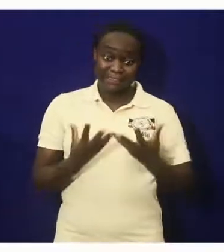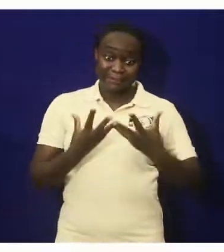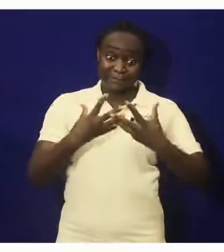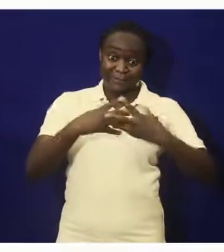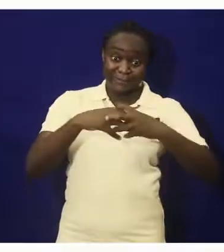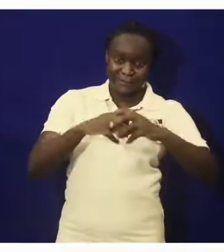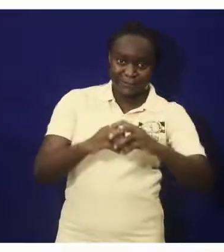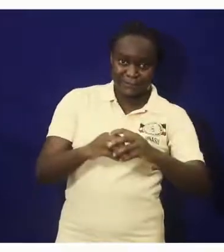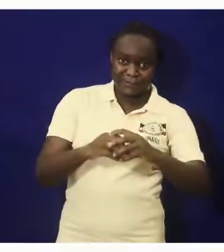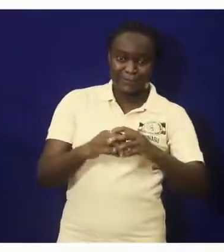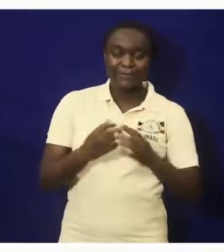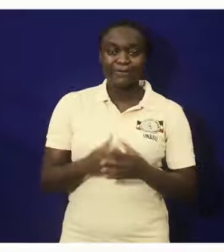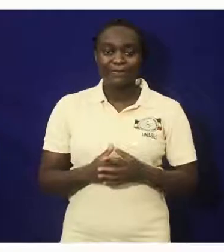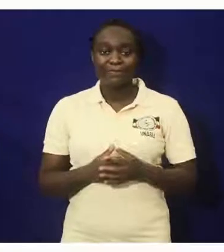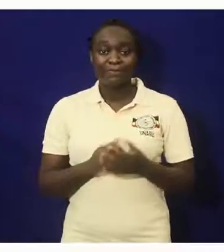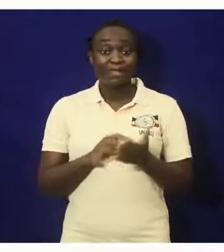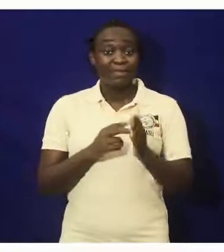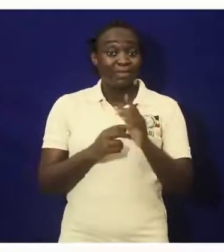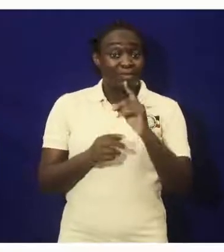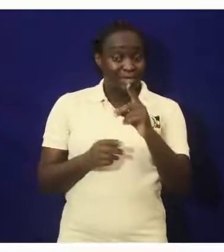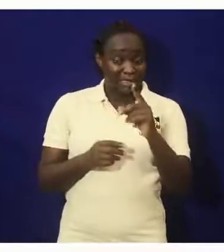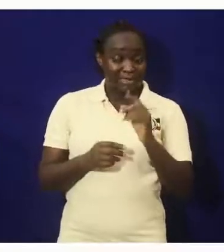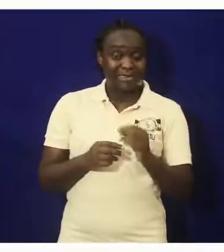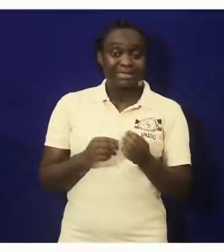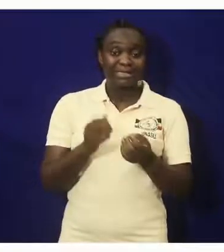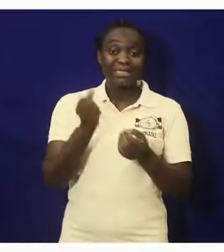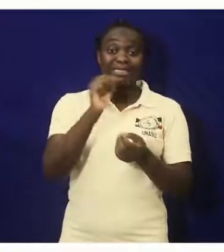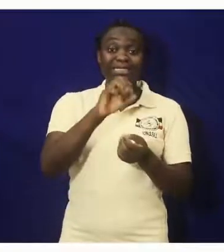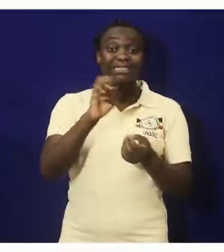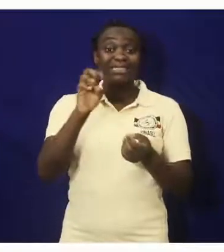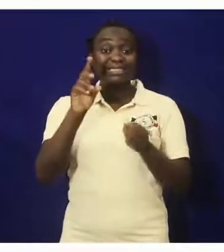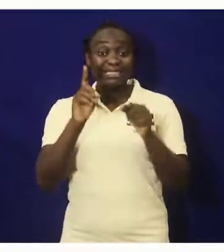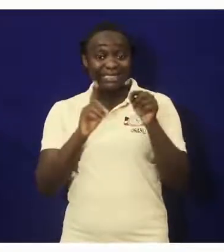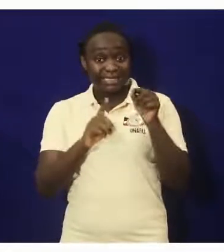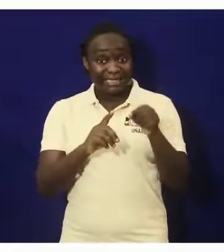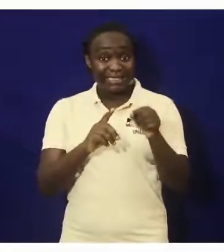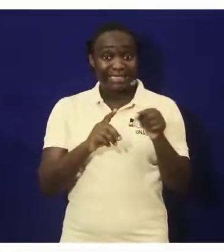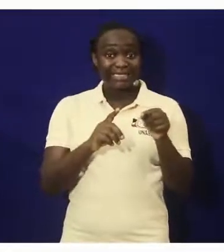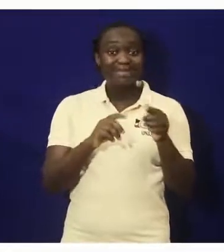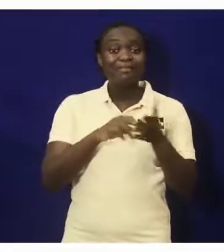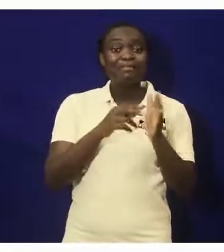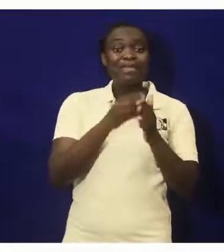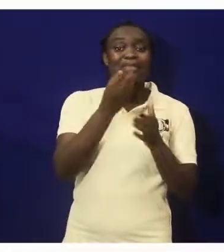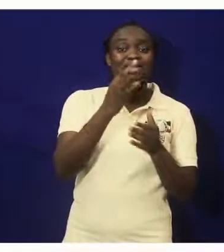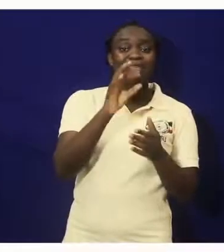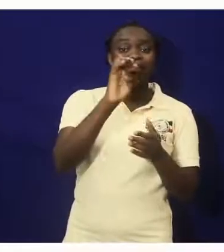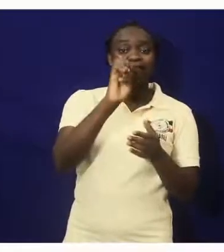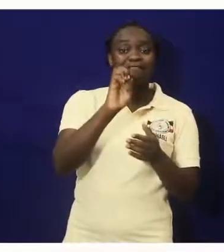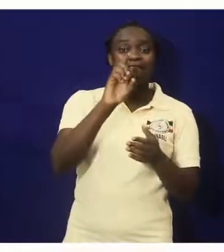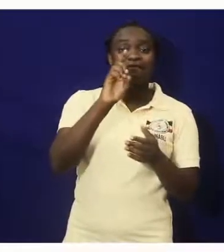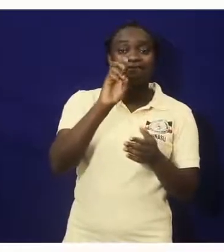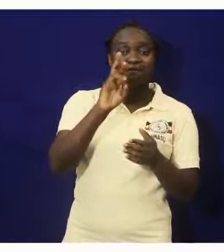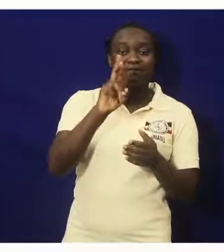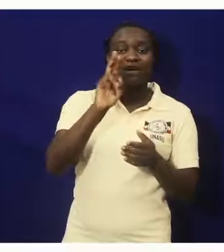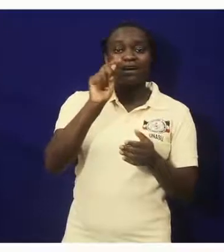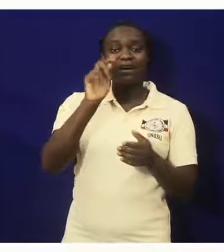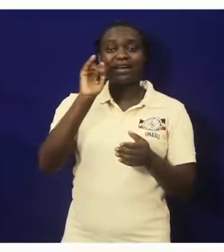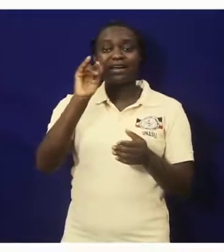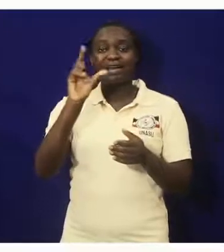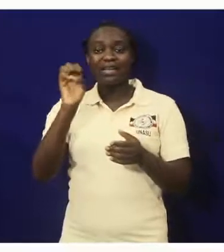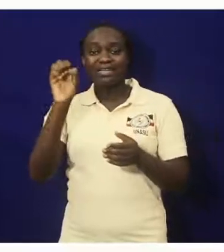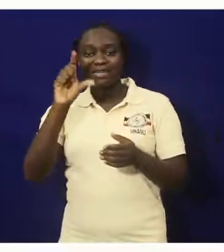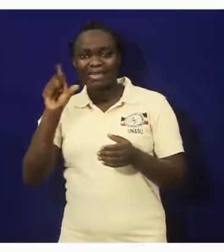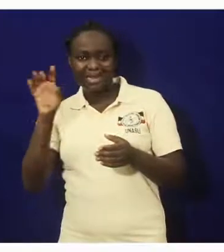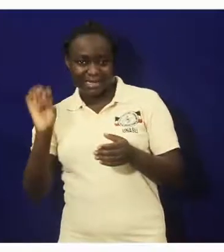That's why we say a seed is a fertilized ovule. What else did you hear in the